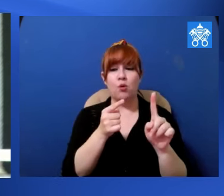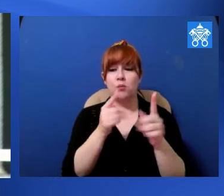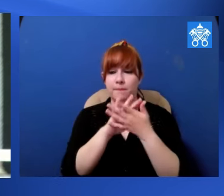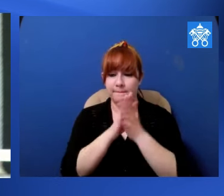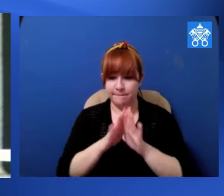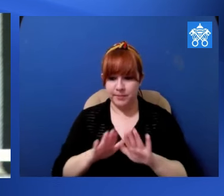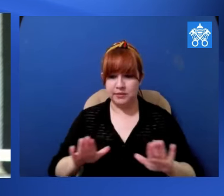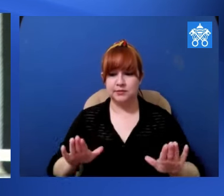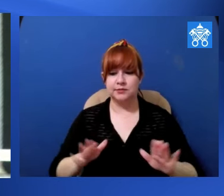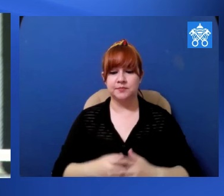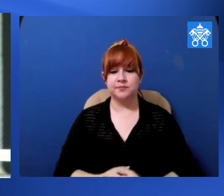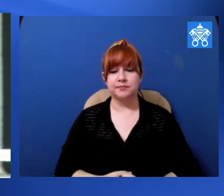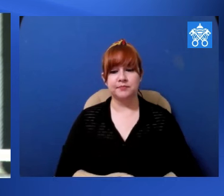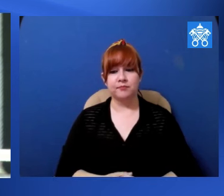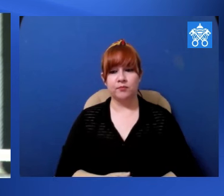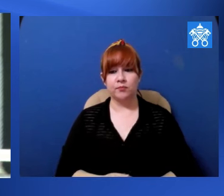Today we want peace.